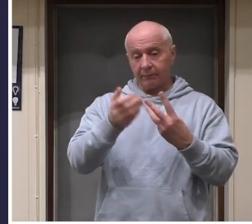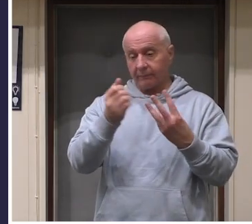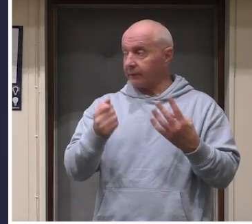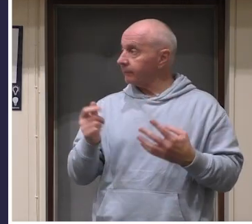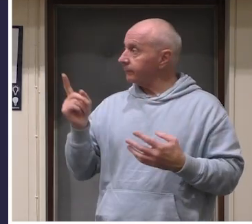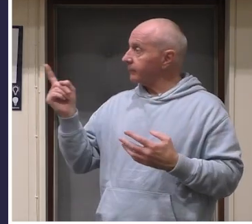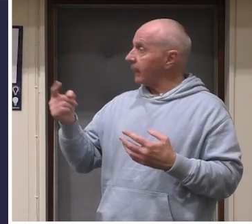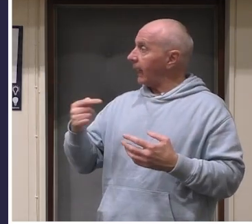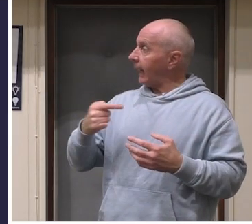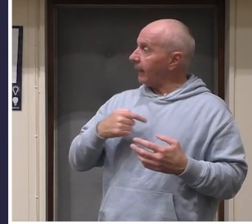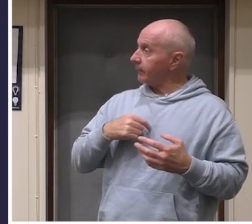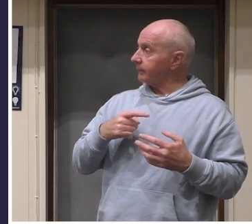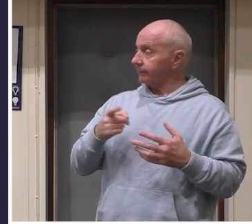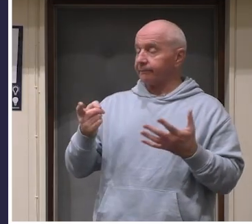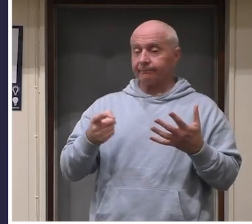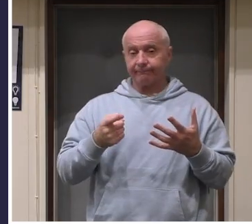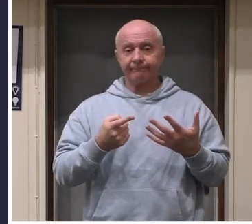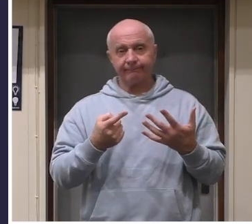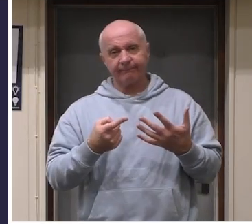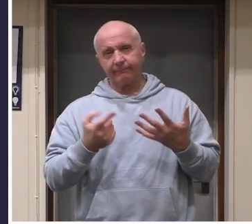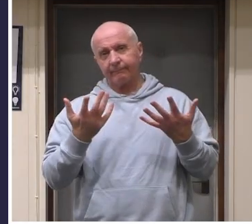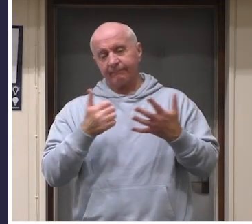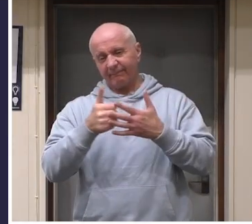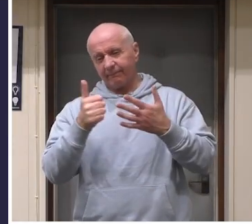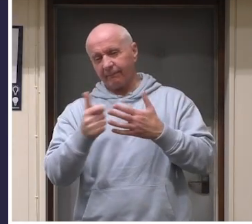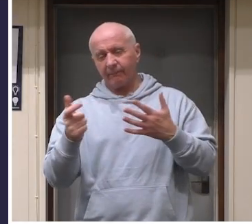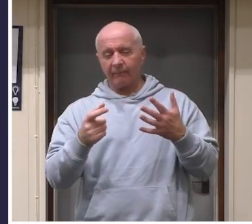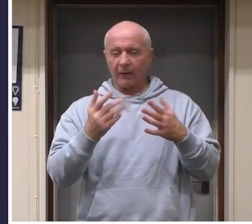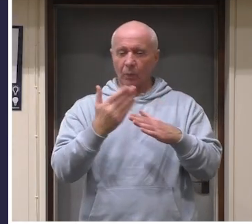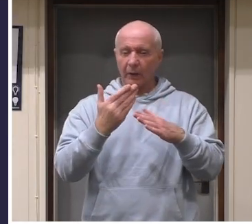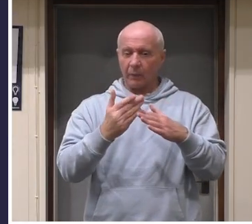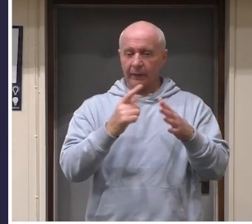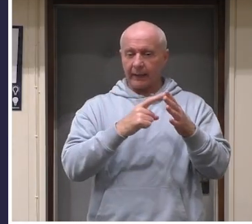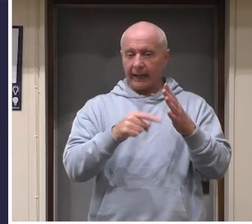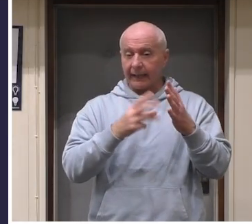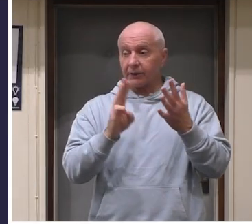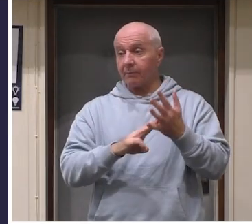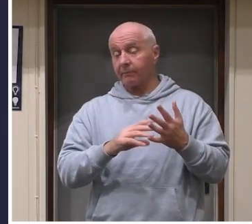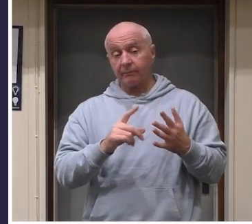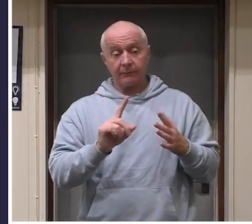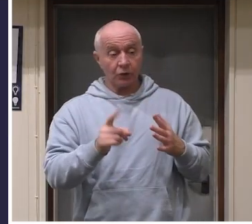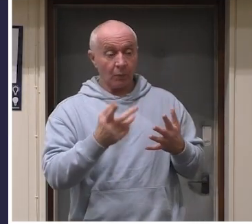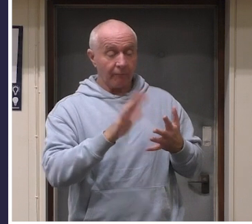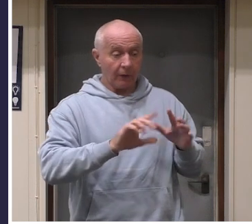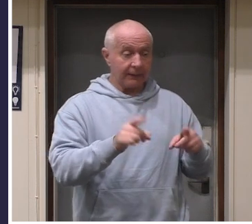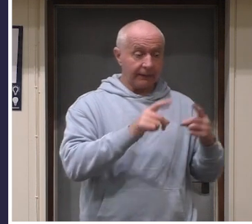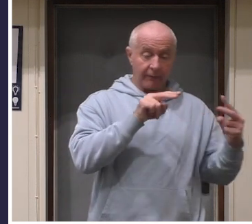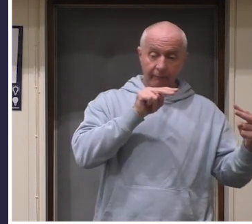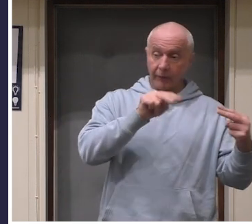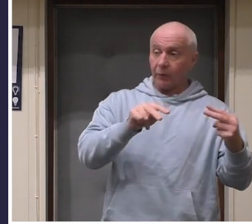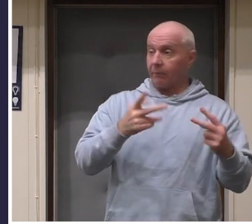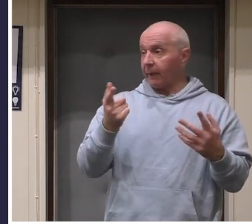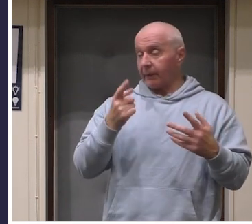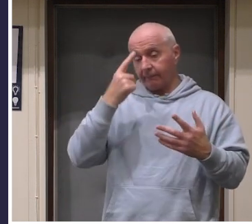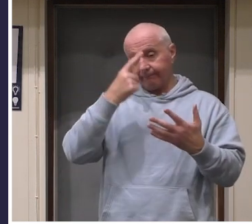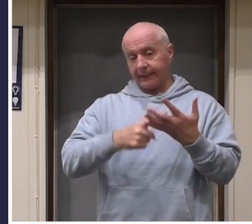more familiar with working with atoms and nanoparticles here, so I use this technique. But someone who comes from a different background might choose something